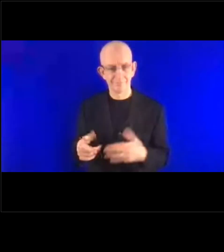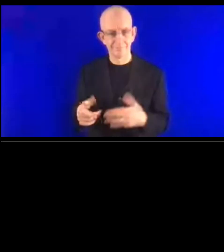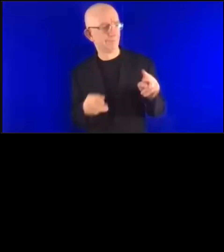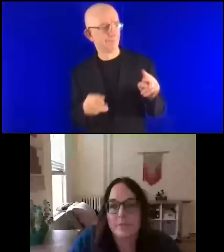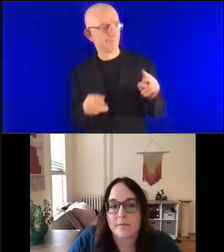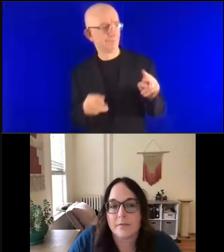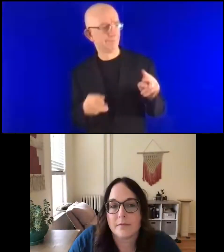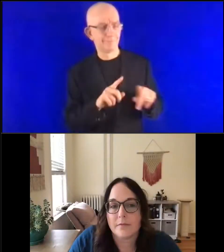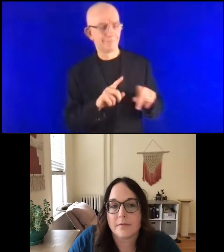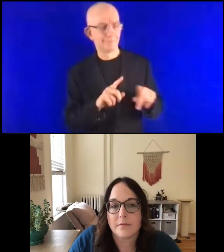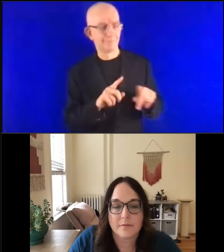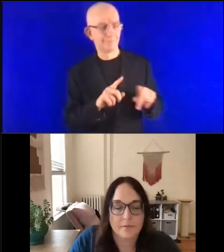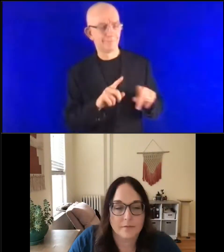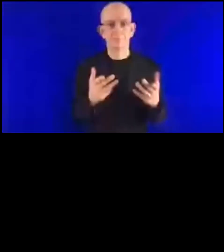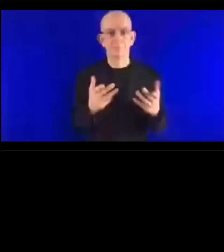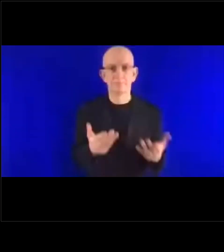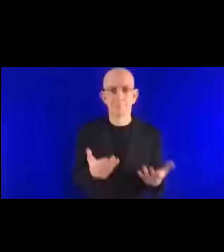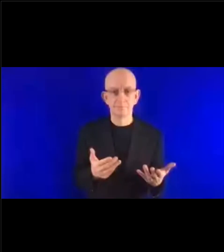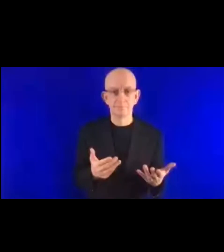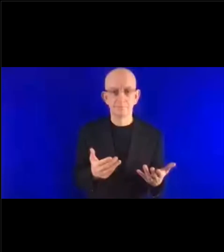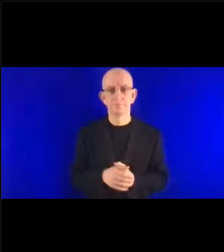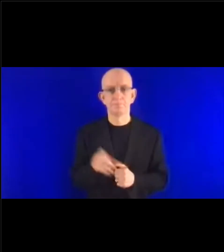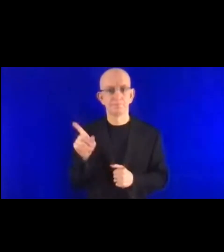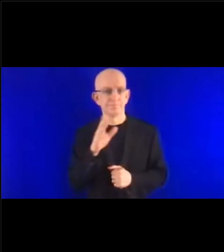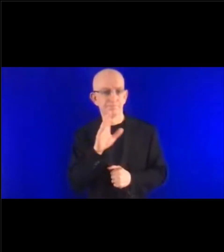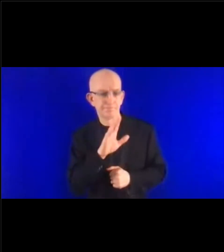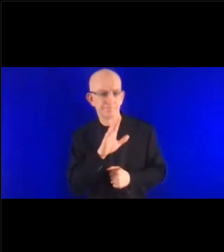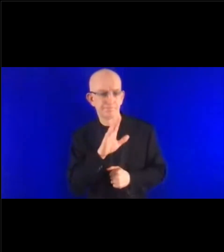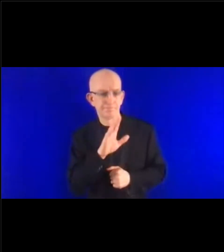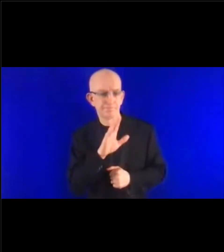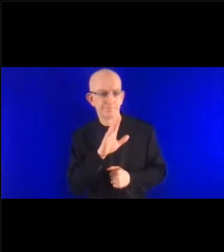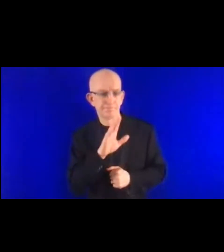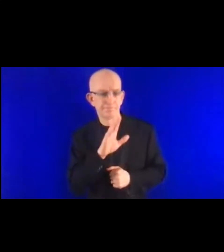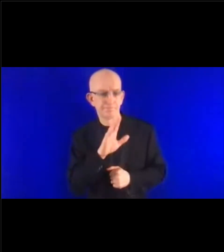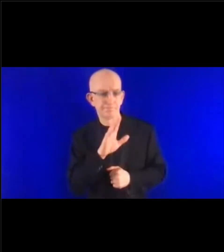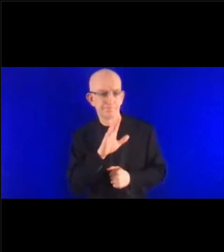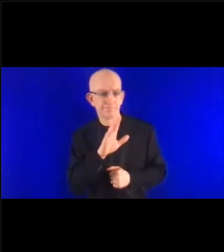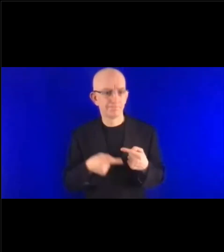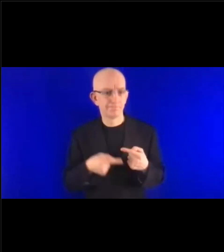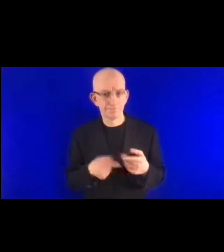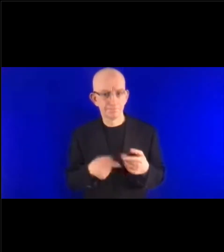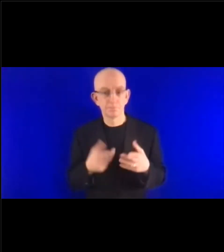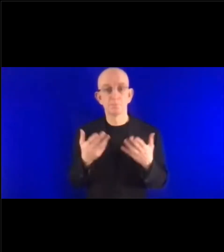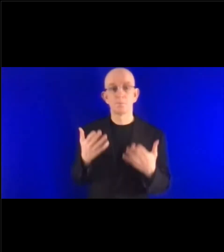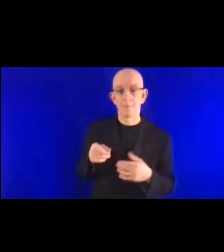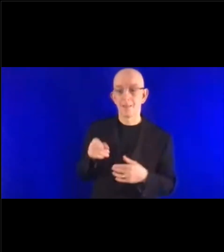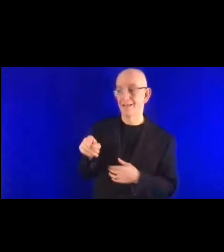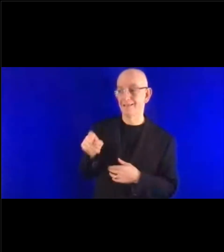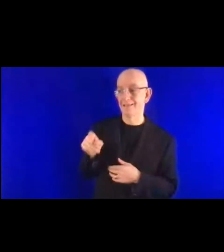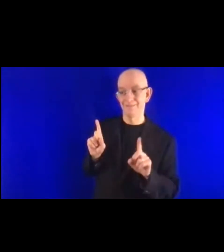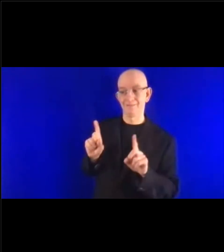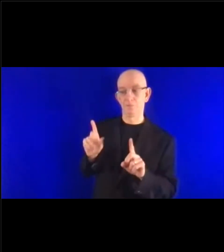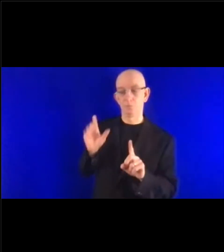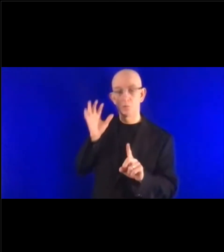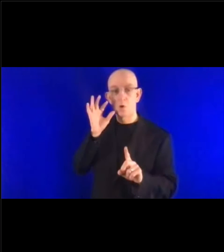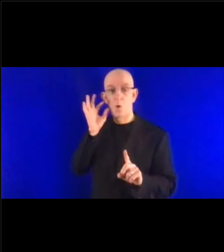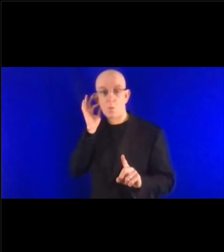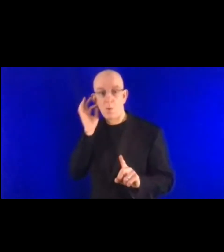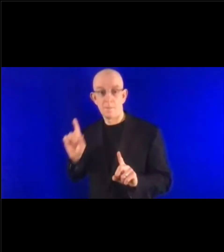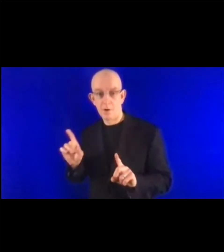to women because of our culture and because of our religious